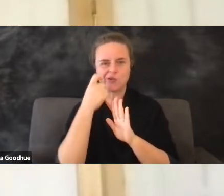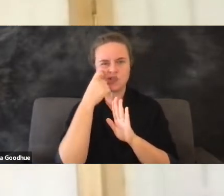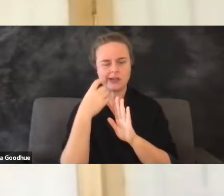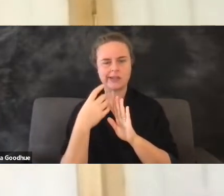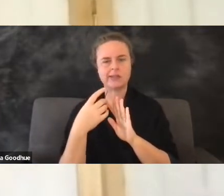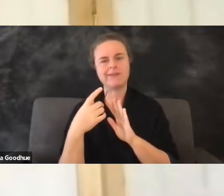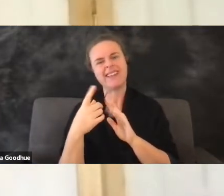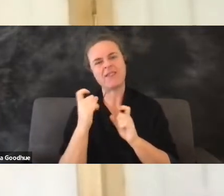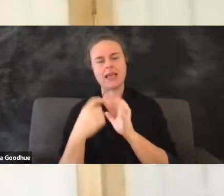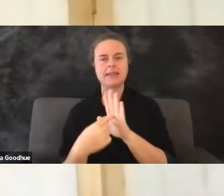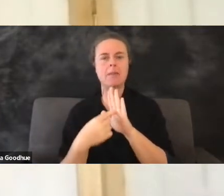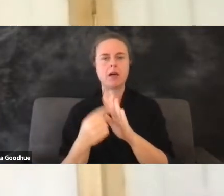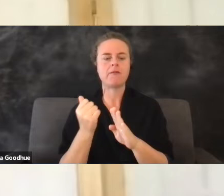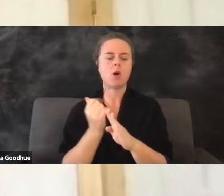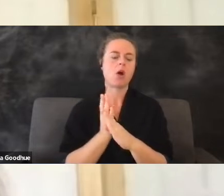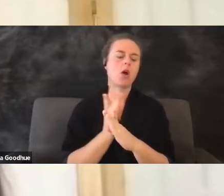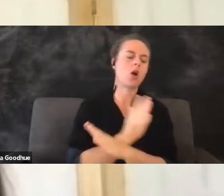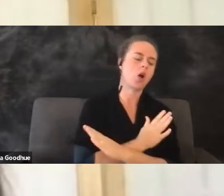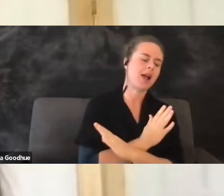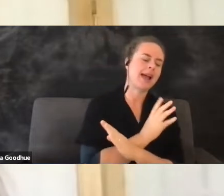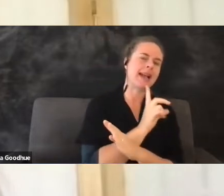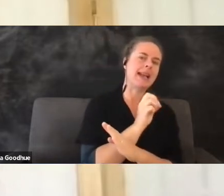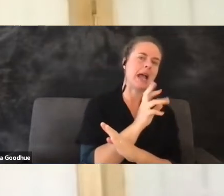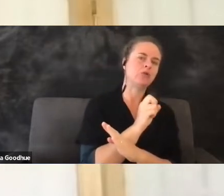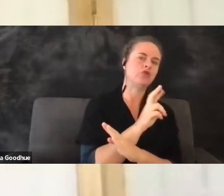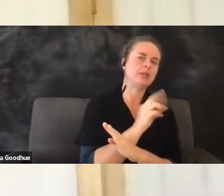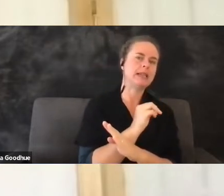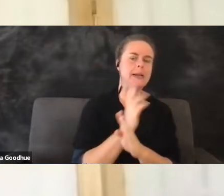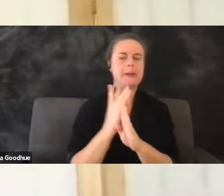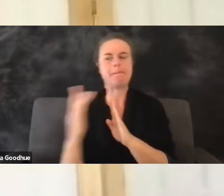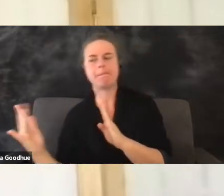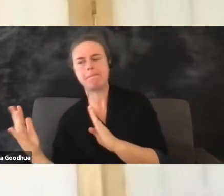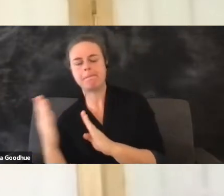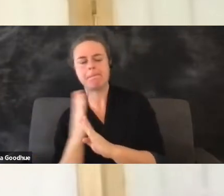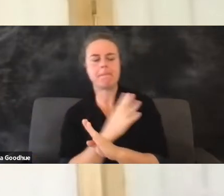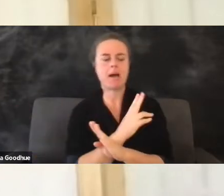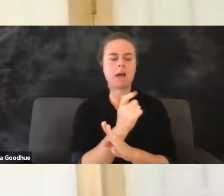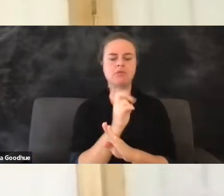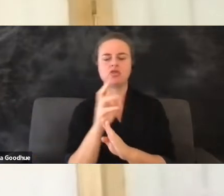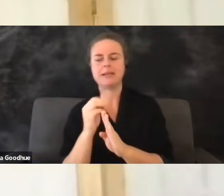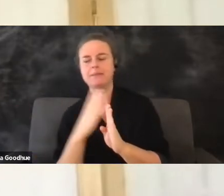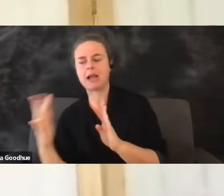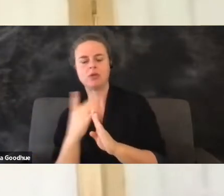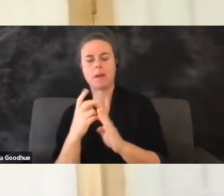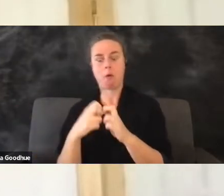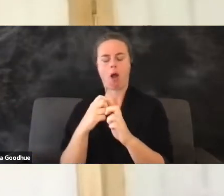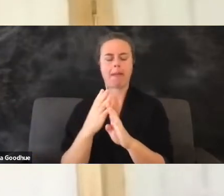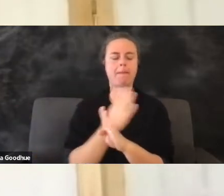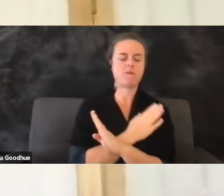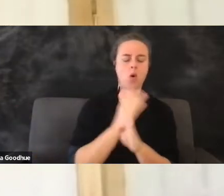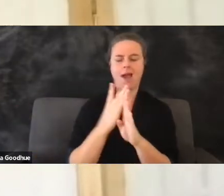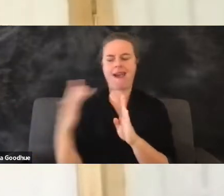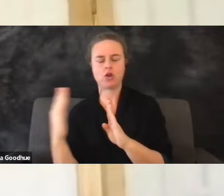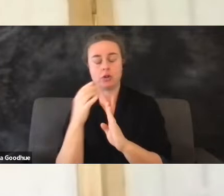to upstream. There's services all along the way. And your example is within a certain organization. I think as this conversation